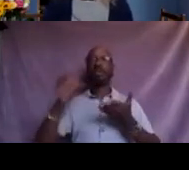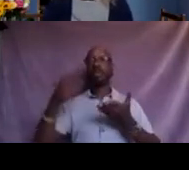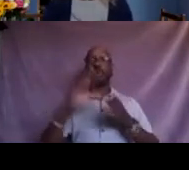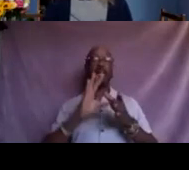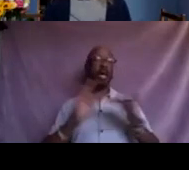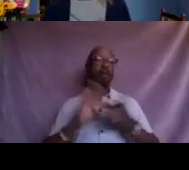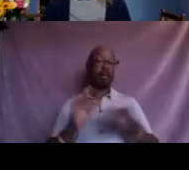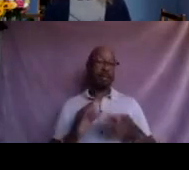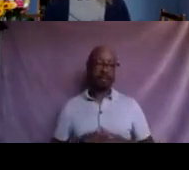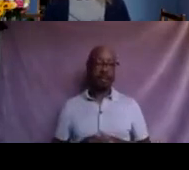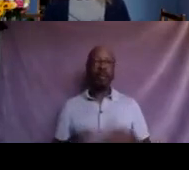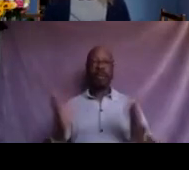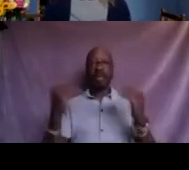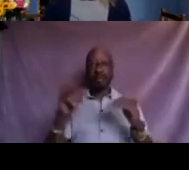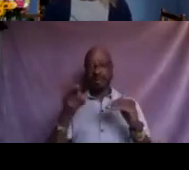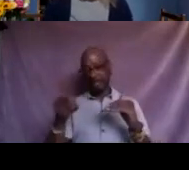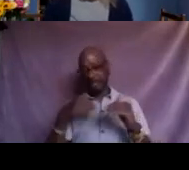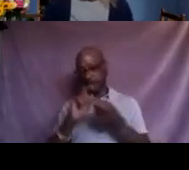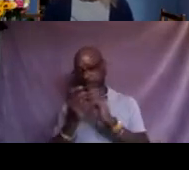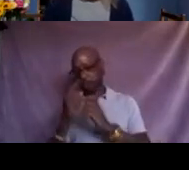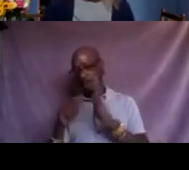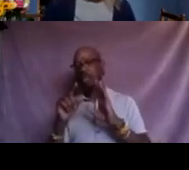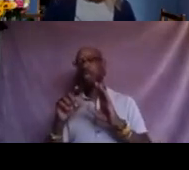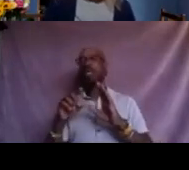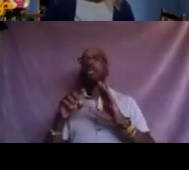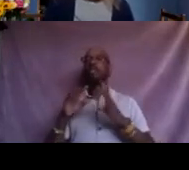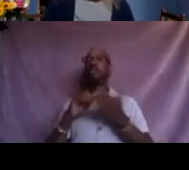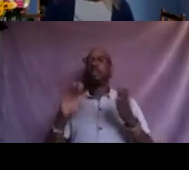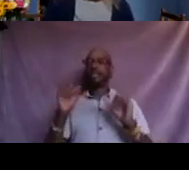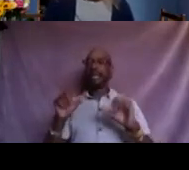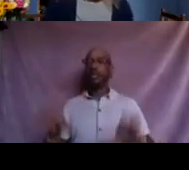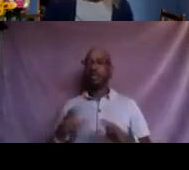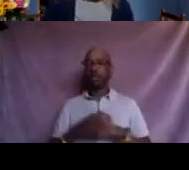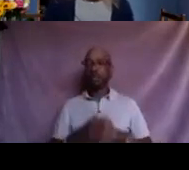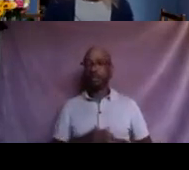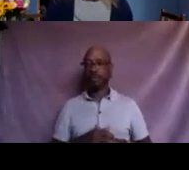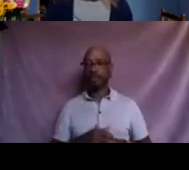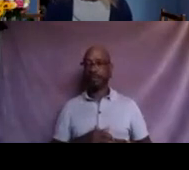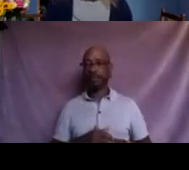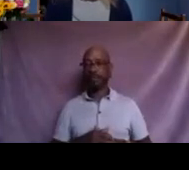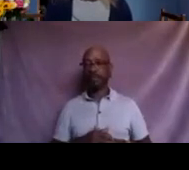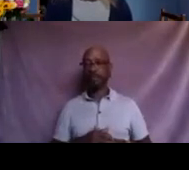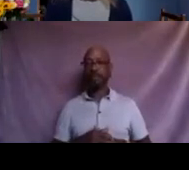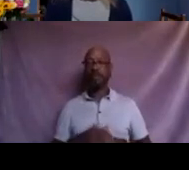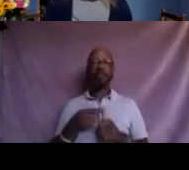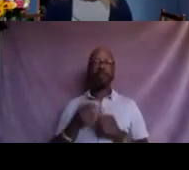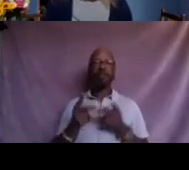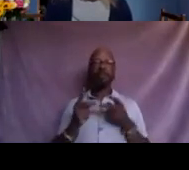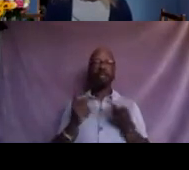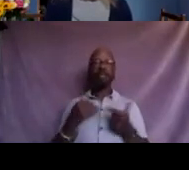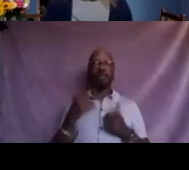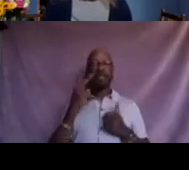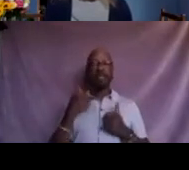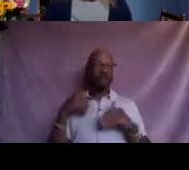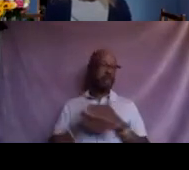I can change what students can do on the stream. And remember, the stream is one of those tabs, that very first place you're always taken to in Classroom when you